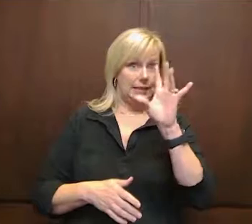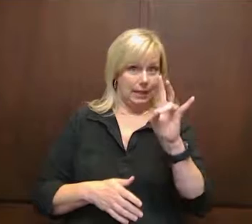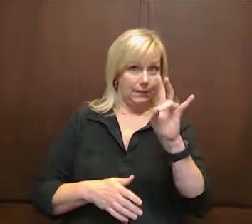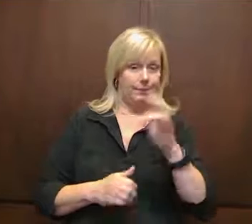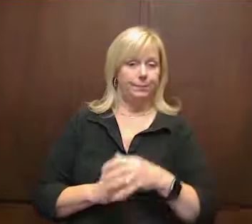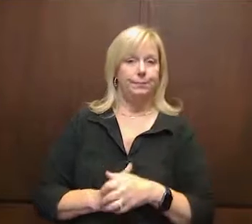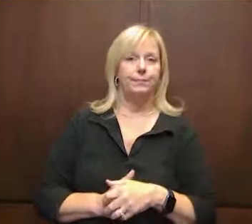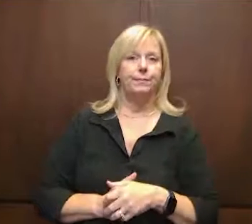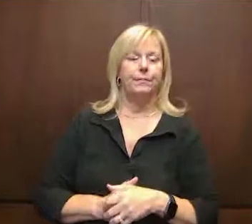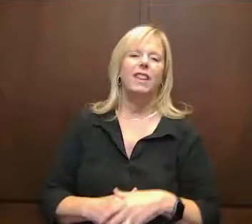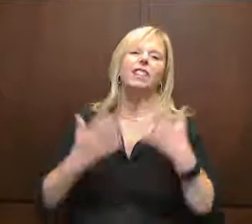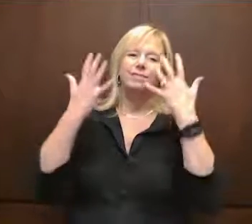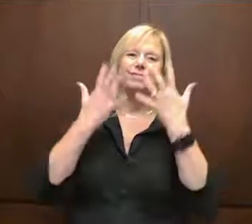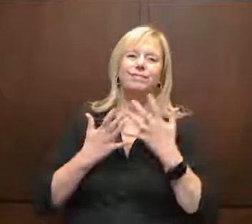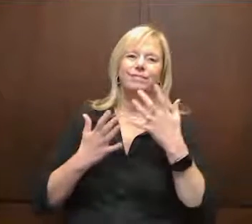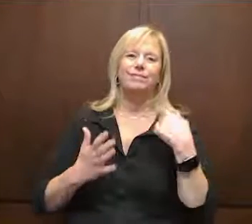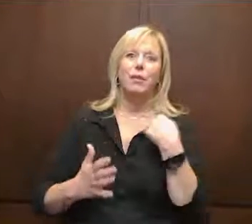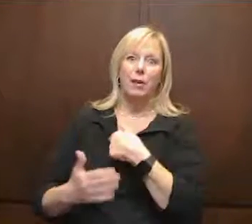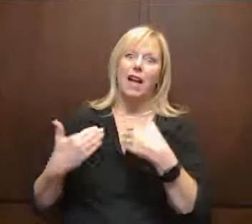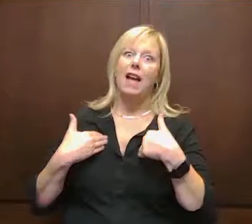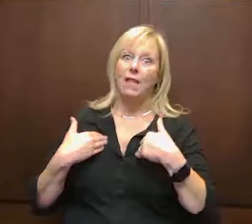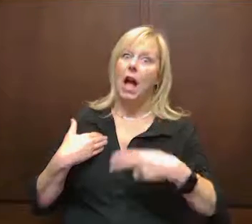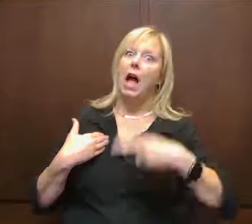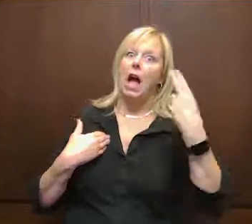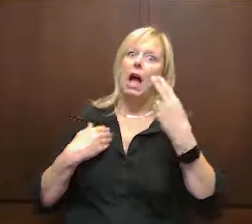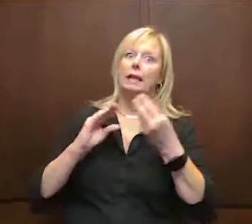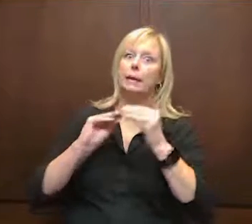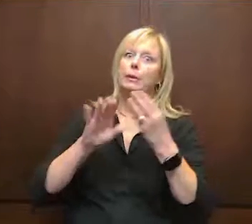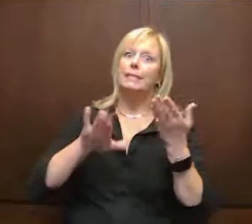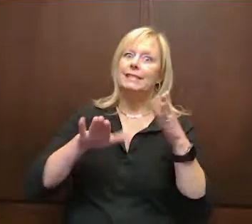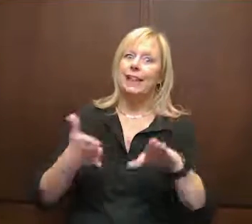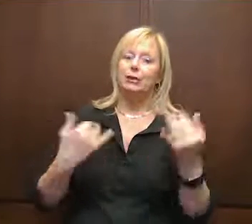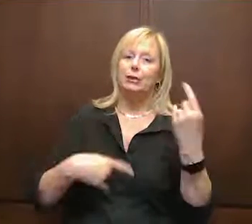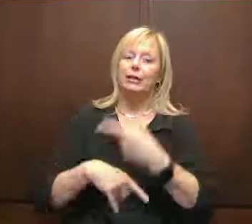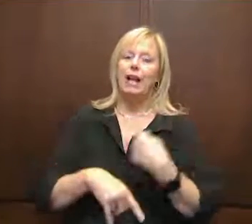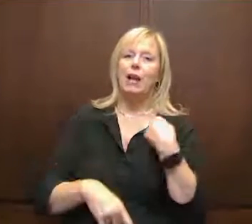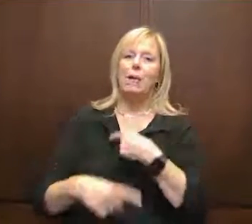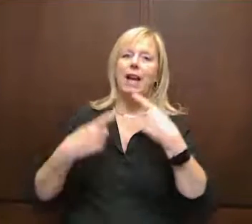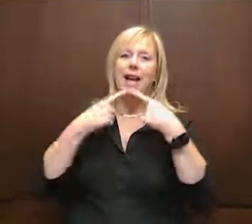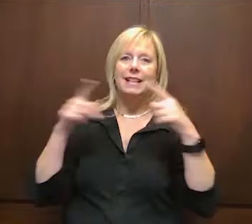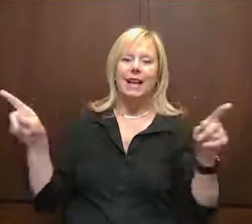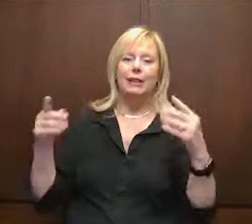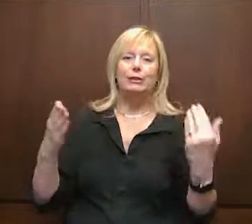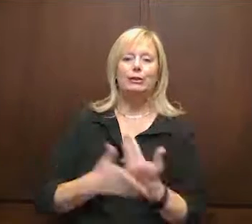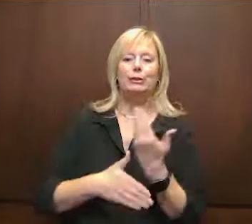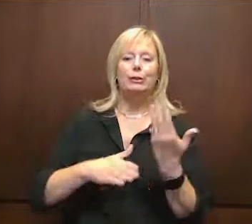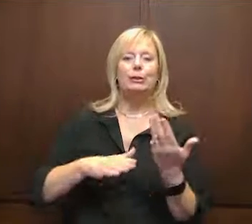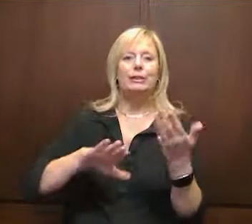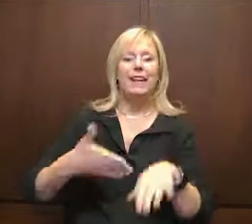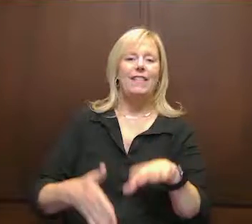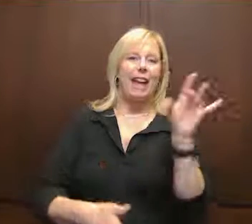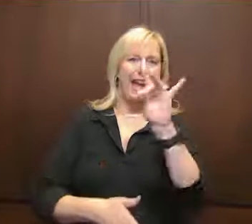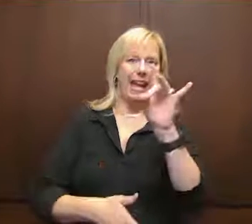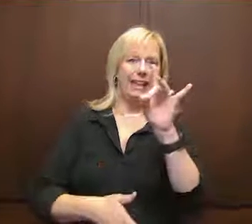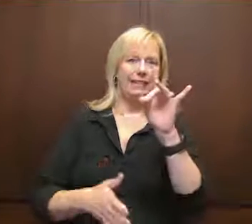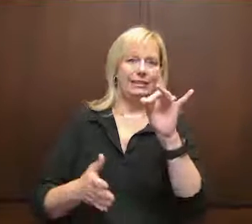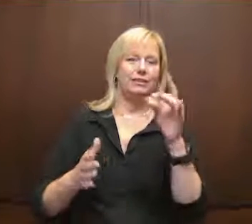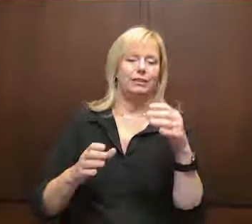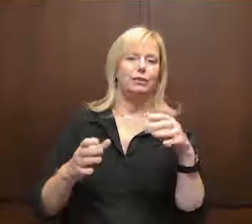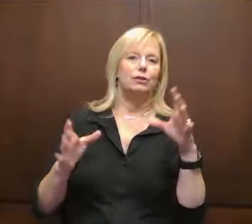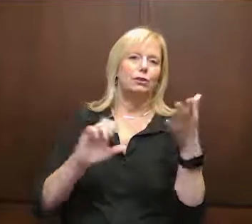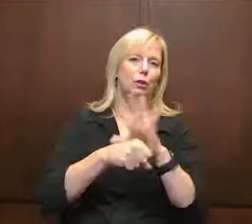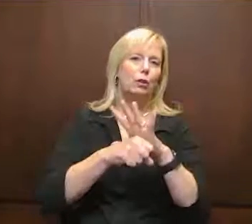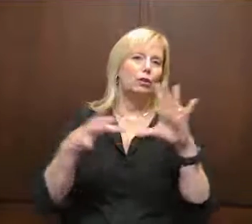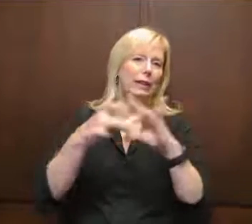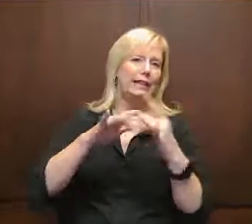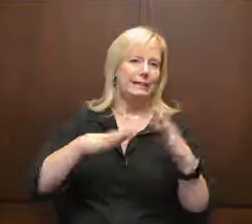201,197. Unfortunately, we have a very high death number today. We are announcing 8 new COVID-related deaths in St. Clair County,